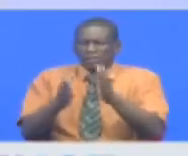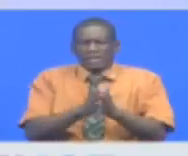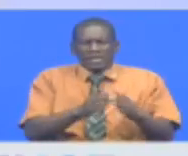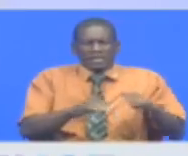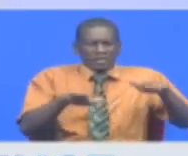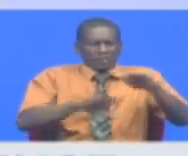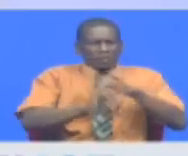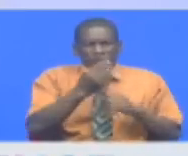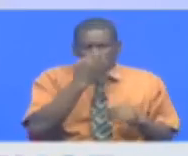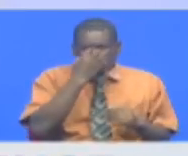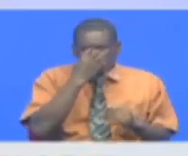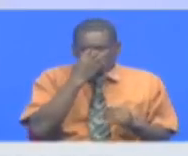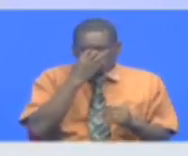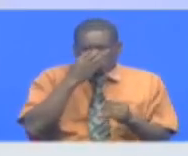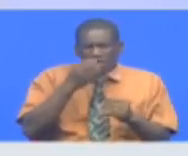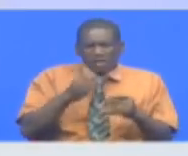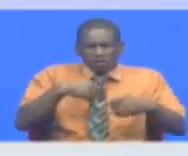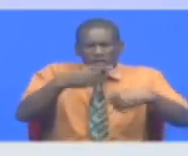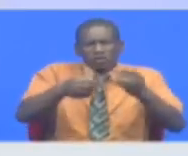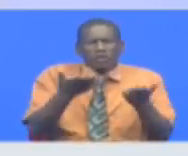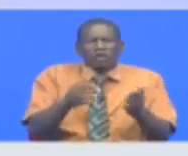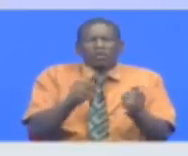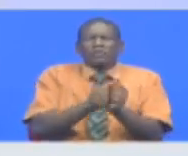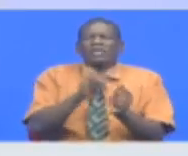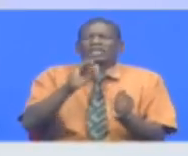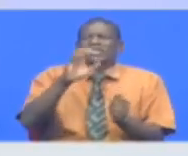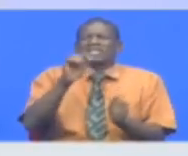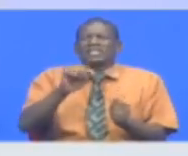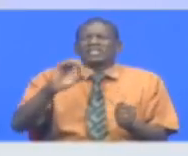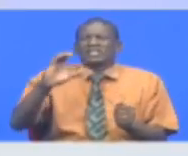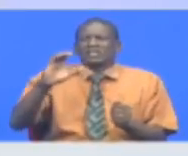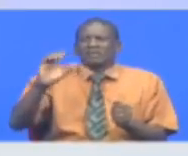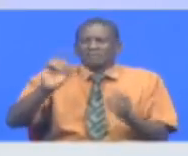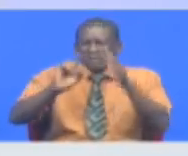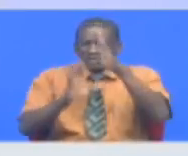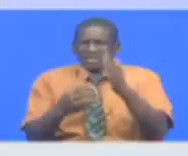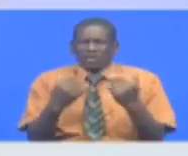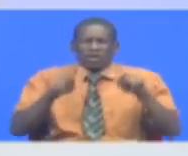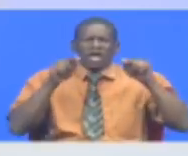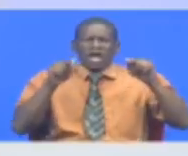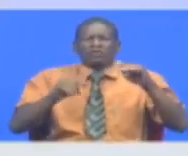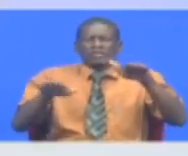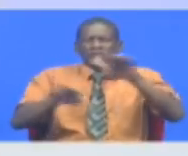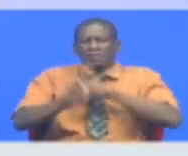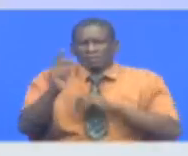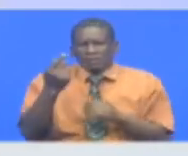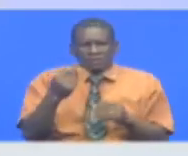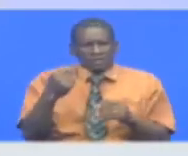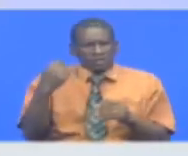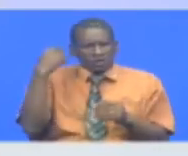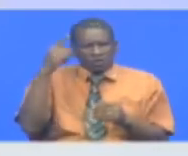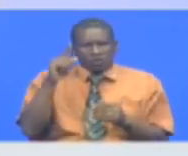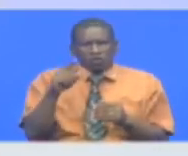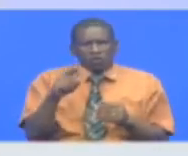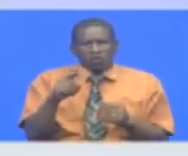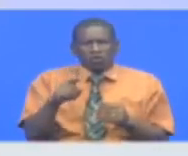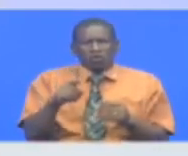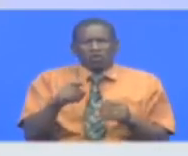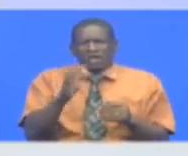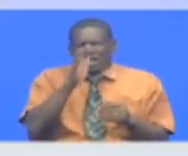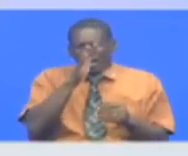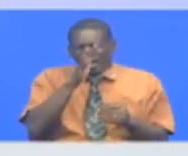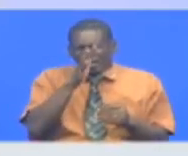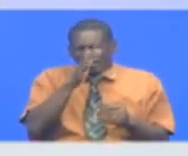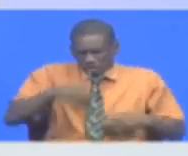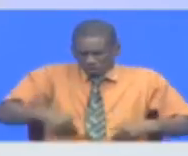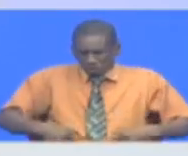with ICTCS Joe Mucheru now accusing the DP of hoodwinking the youth in the name of God.